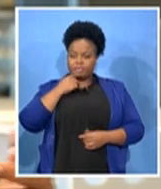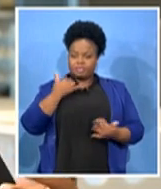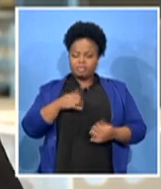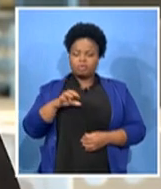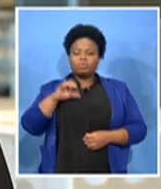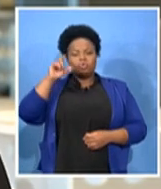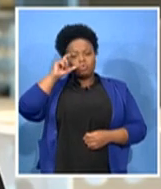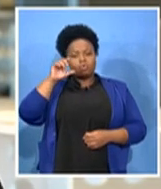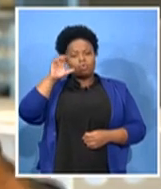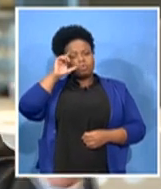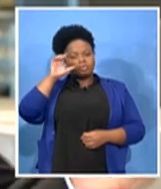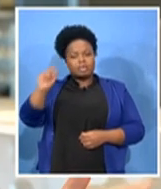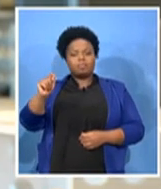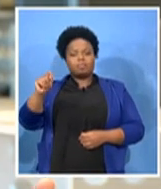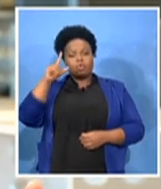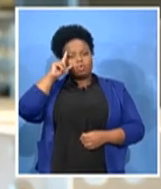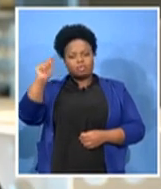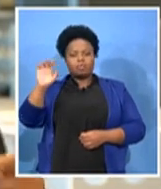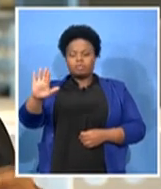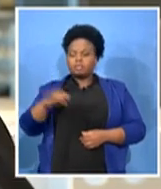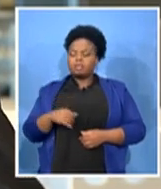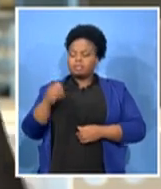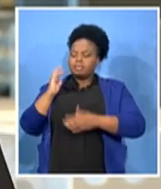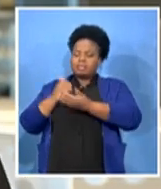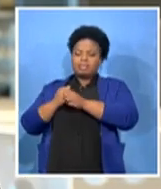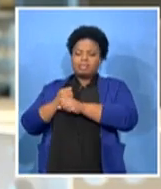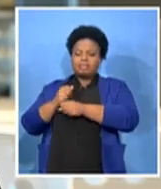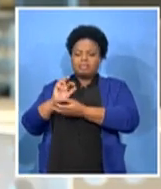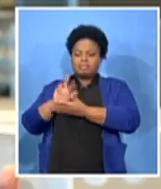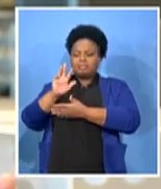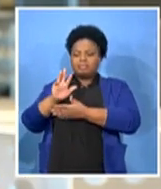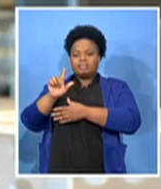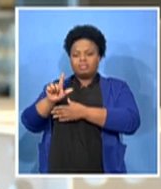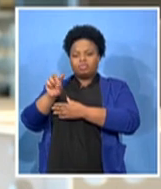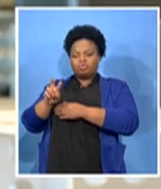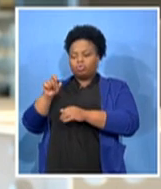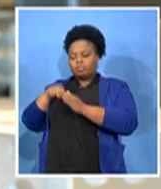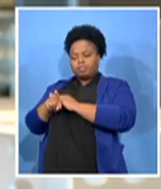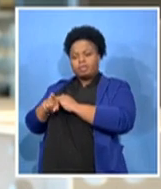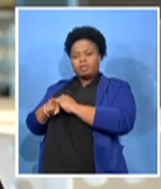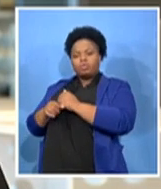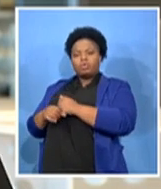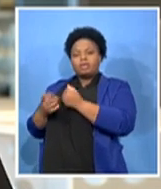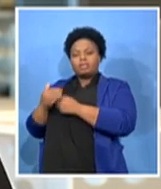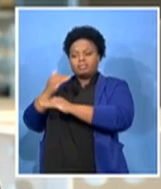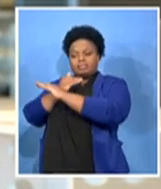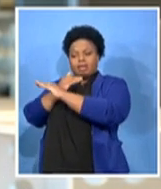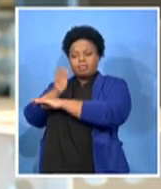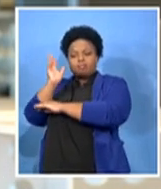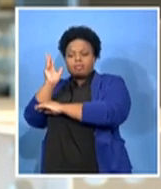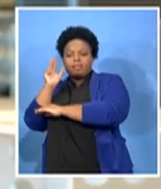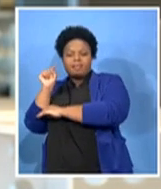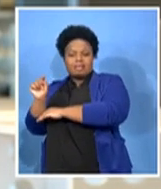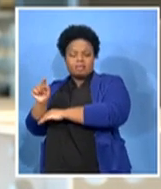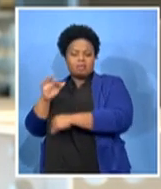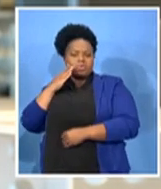from 1972 outside the country when this liberation movement then was still not allowed to